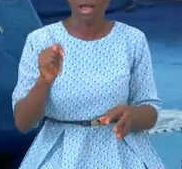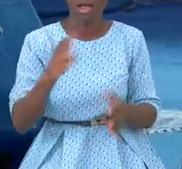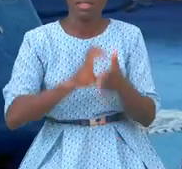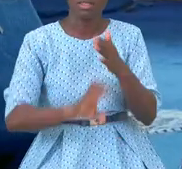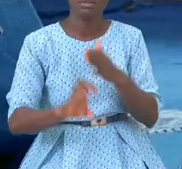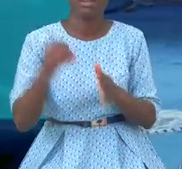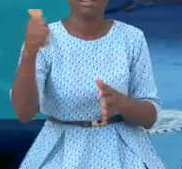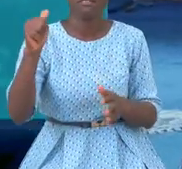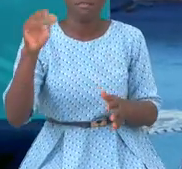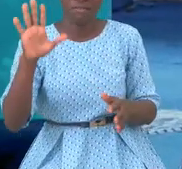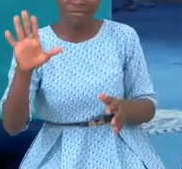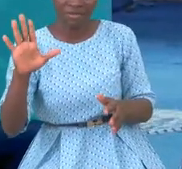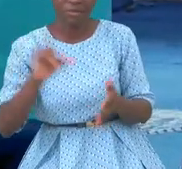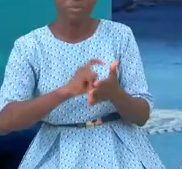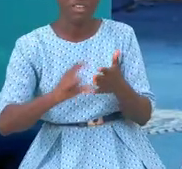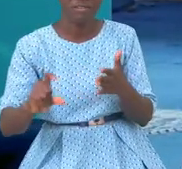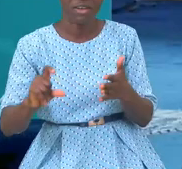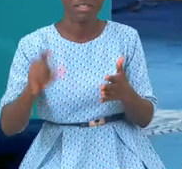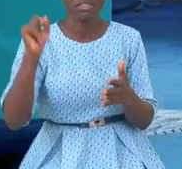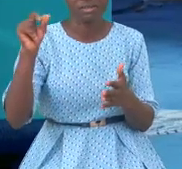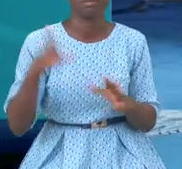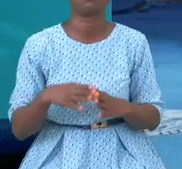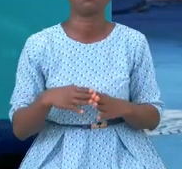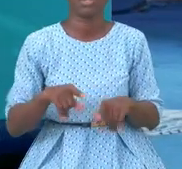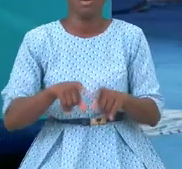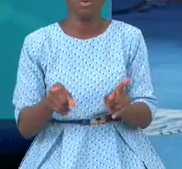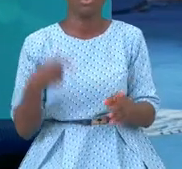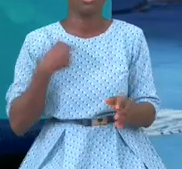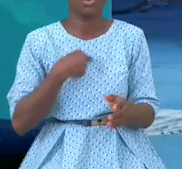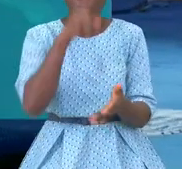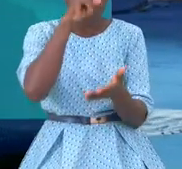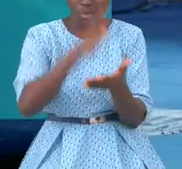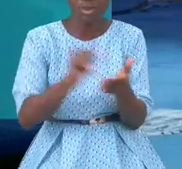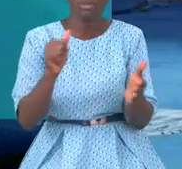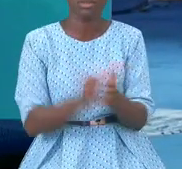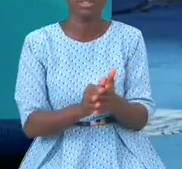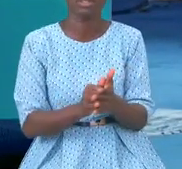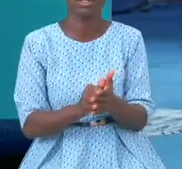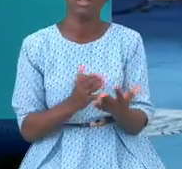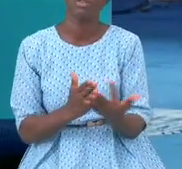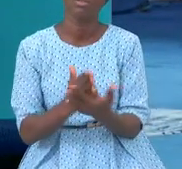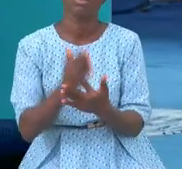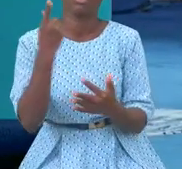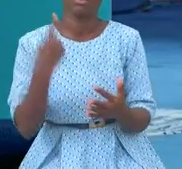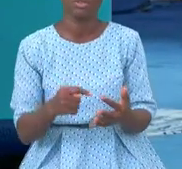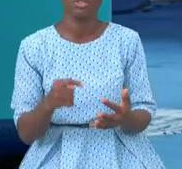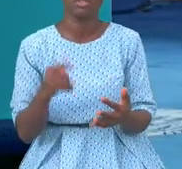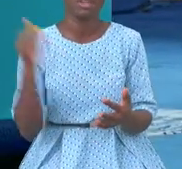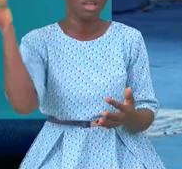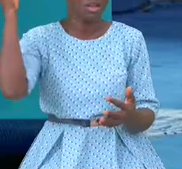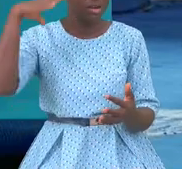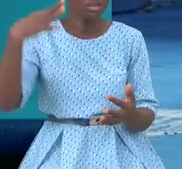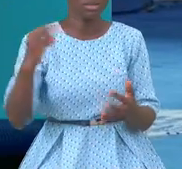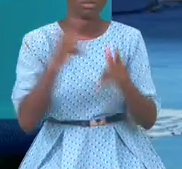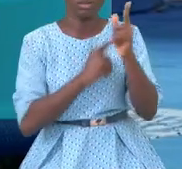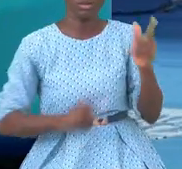we believe that through the grace of the Lord Jesus Christ, grace,